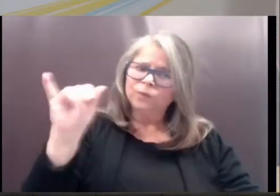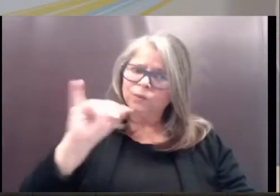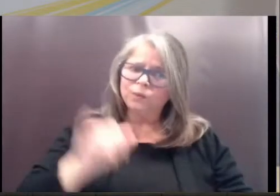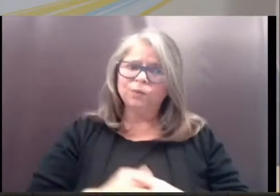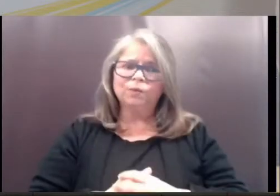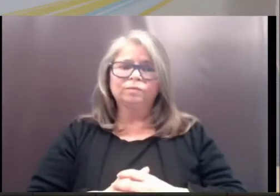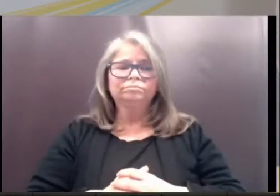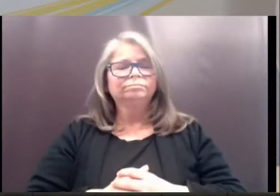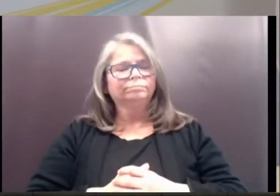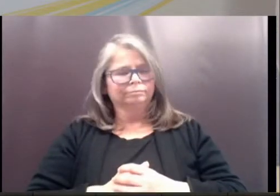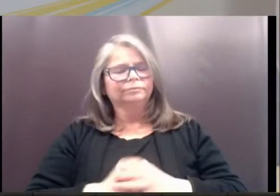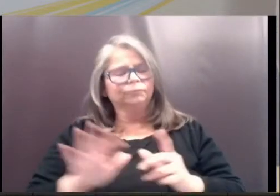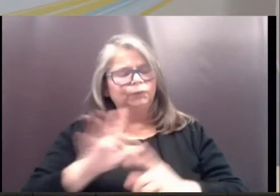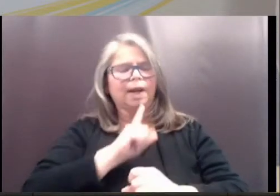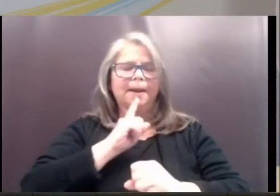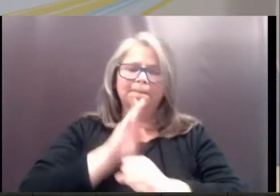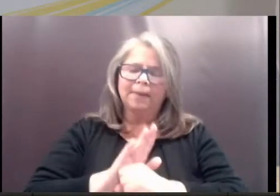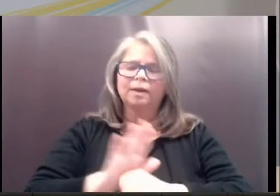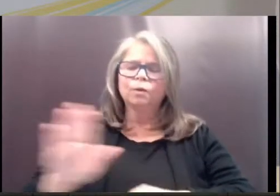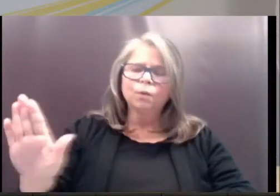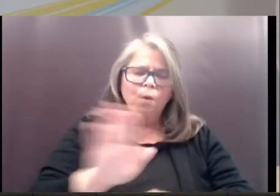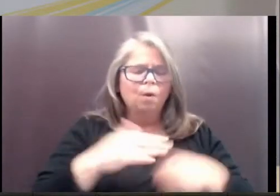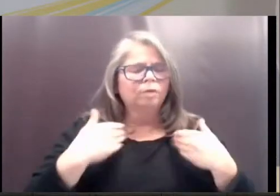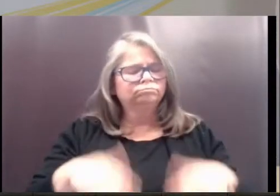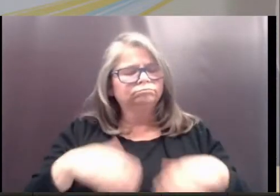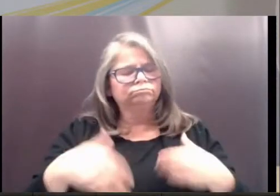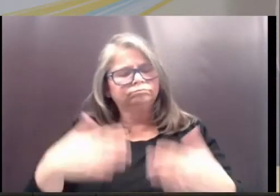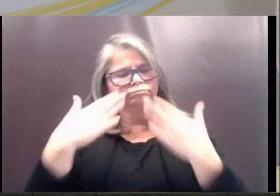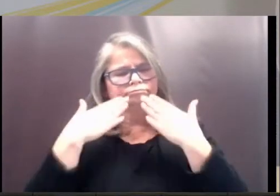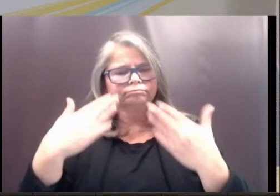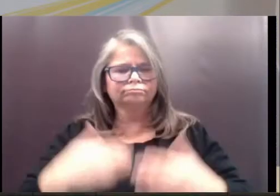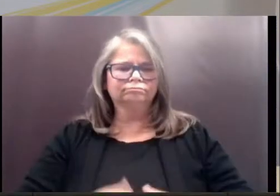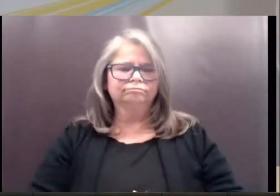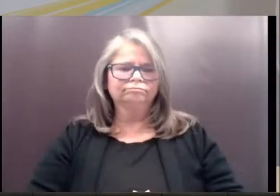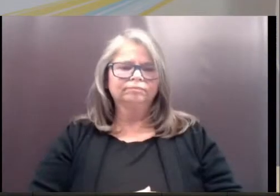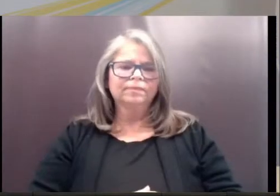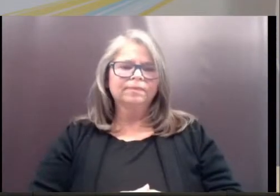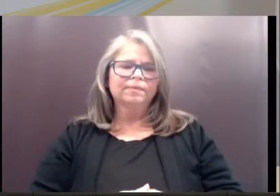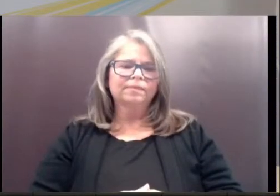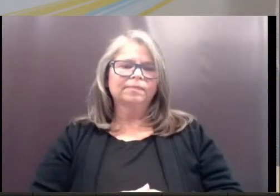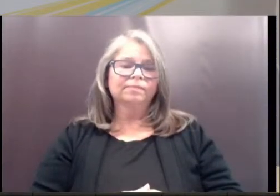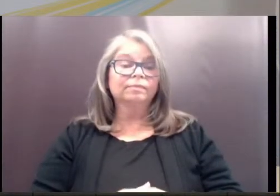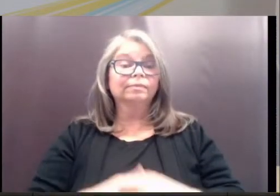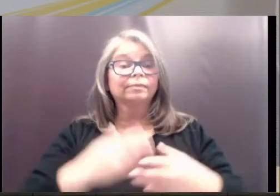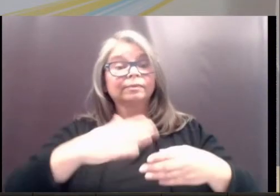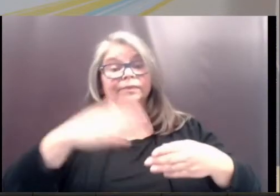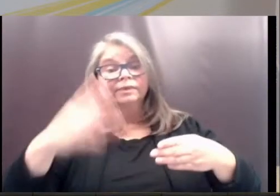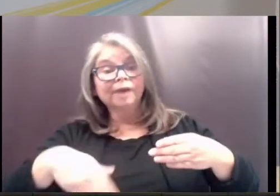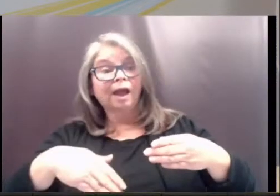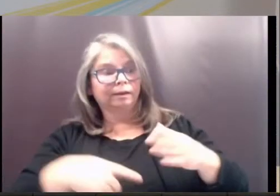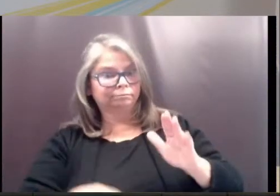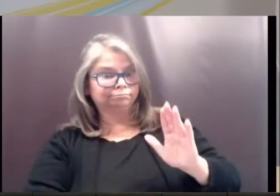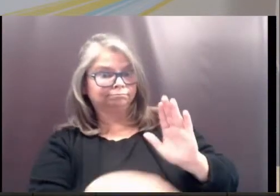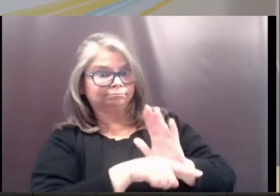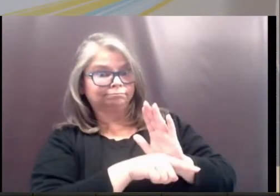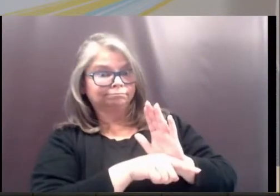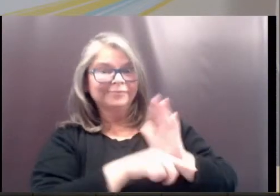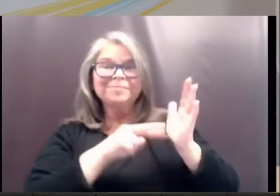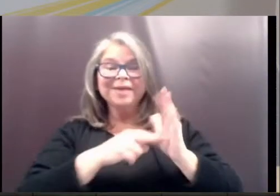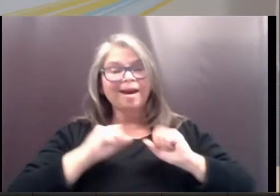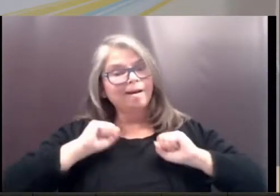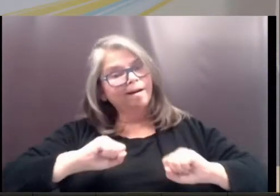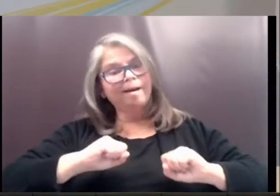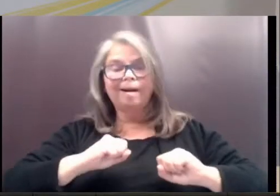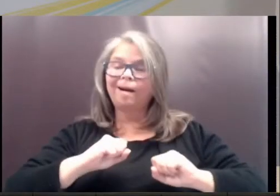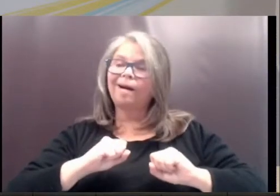Please remember that a negative test result today does not mean that you will be negative tomorrow or the next day. If you receive a negative